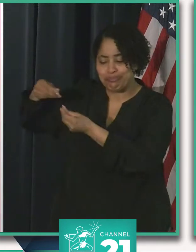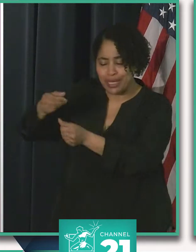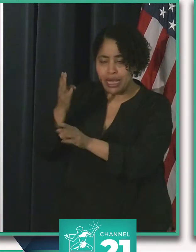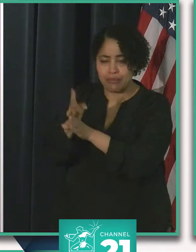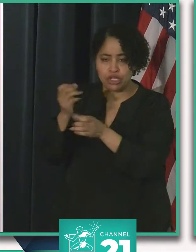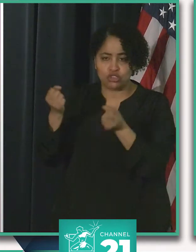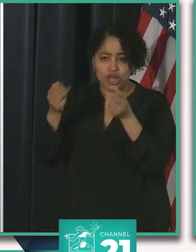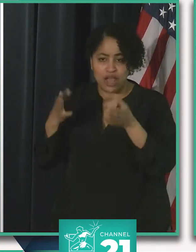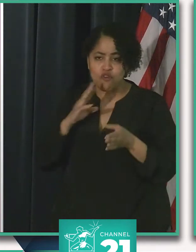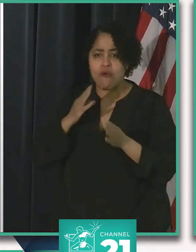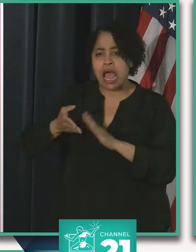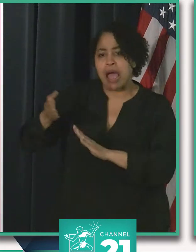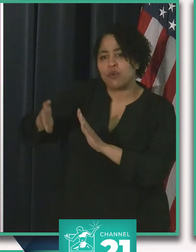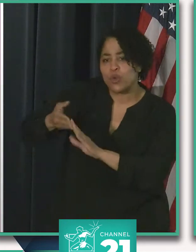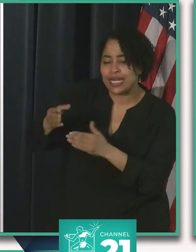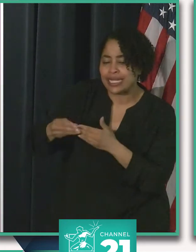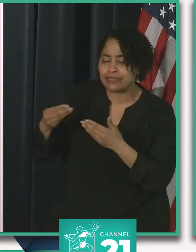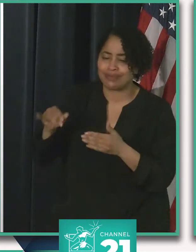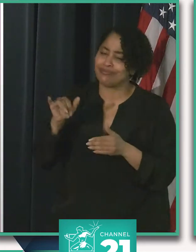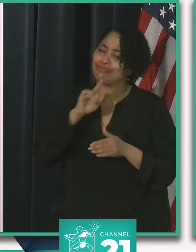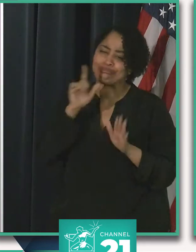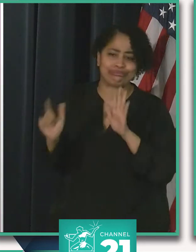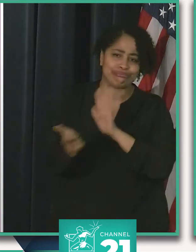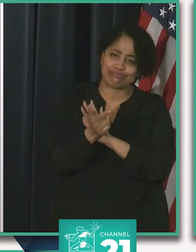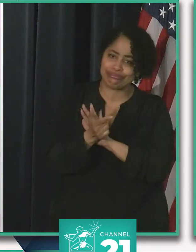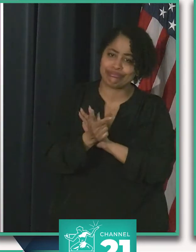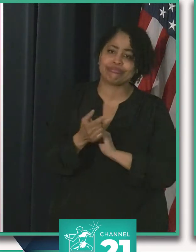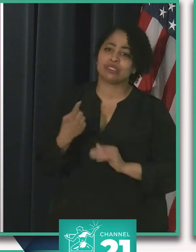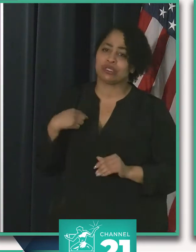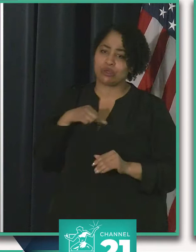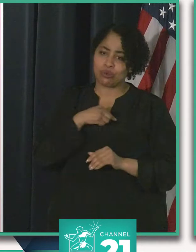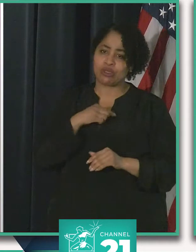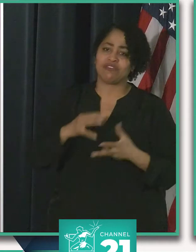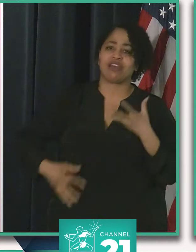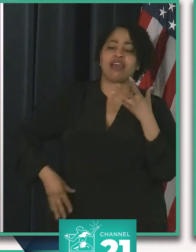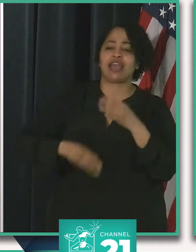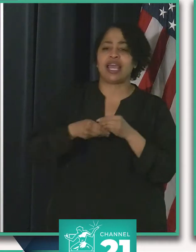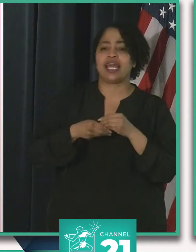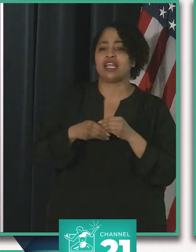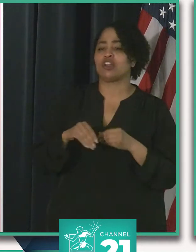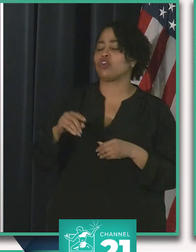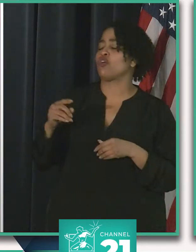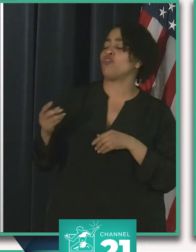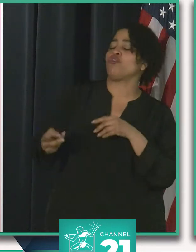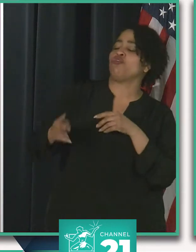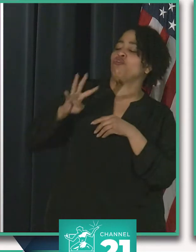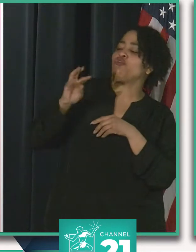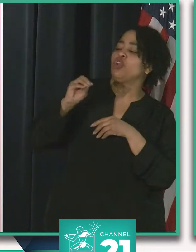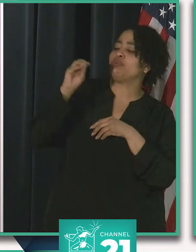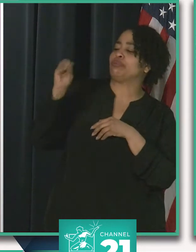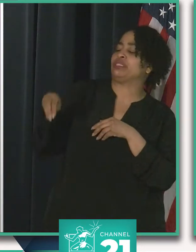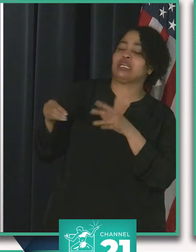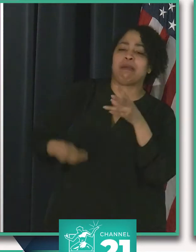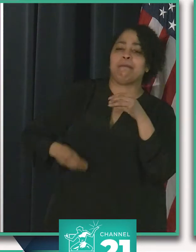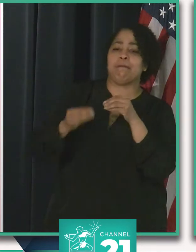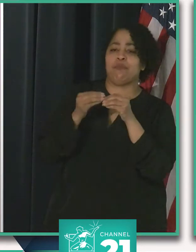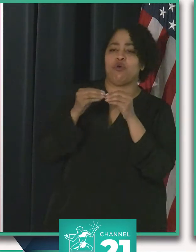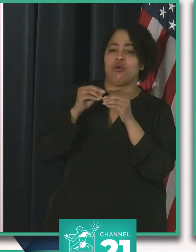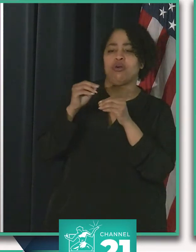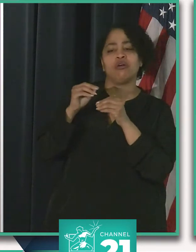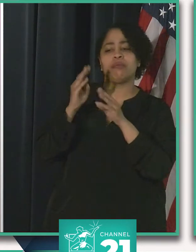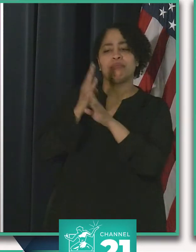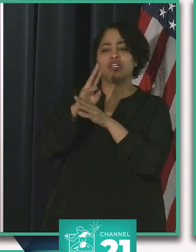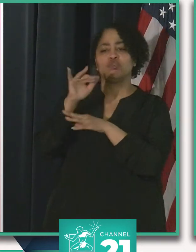or operating expenses. It just isn't legal. So we've added 40% more routes on the road since I've been here, and there's no